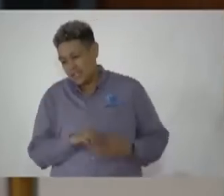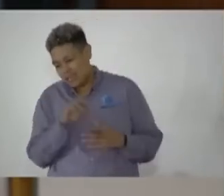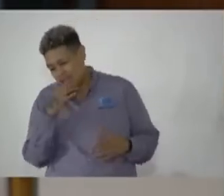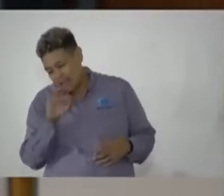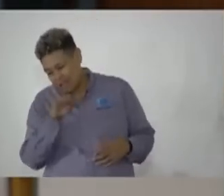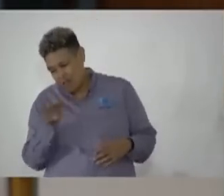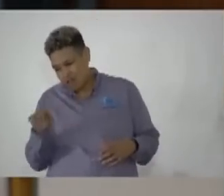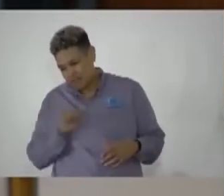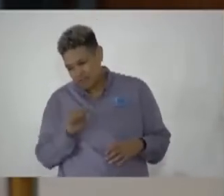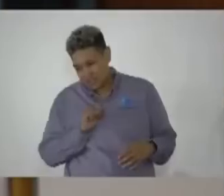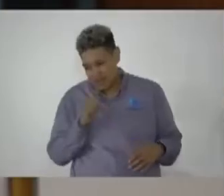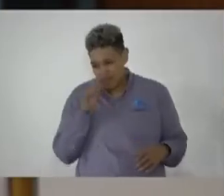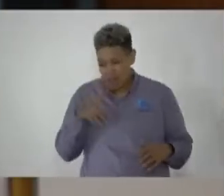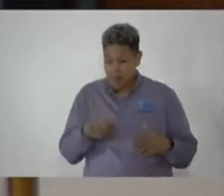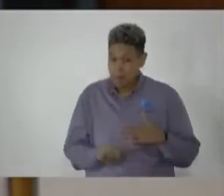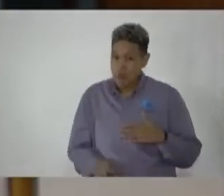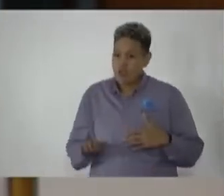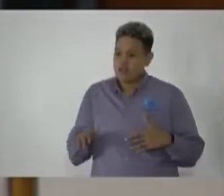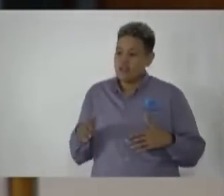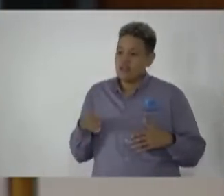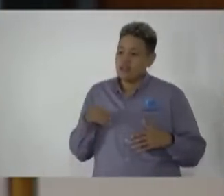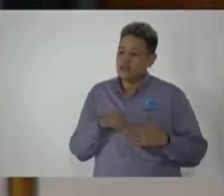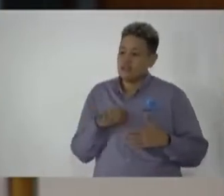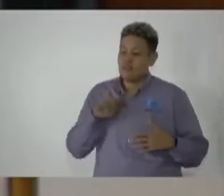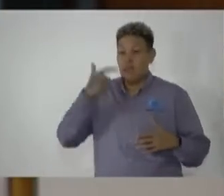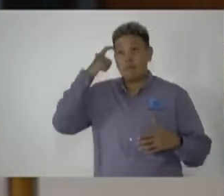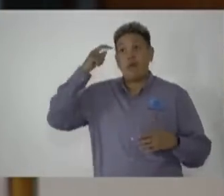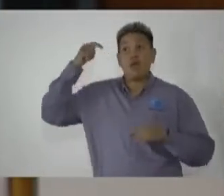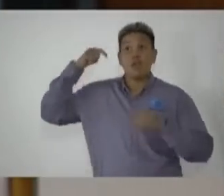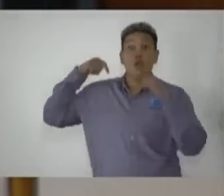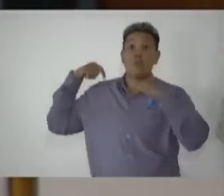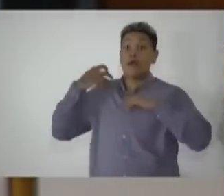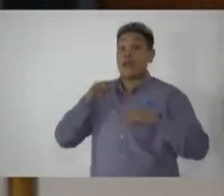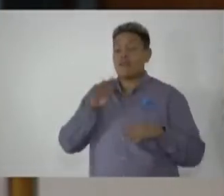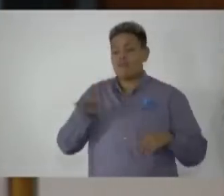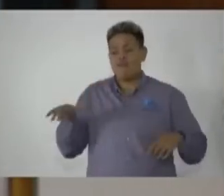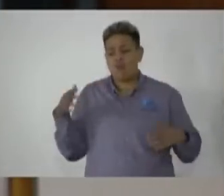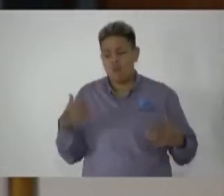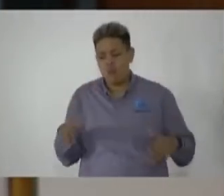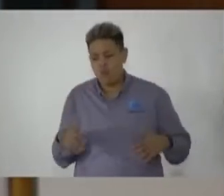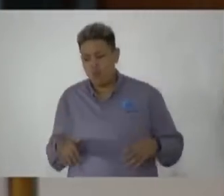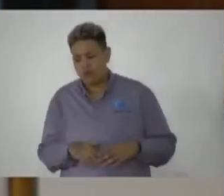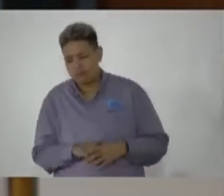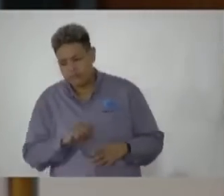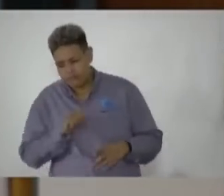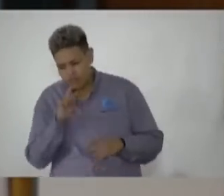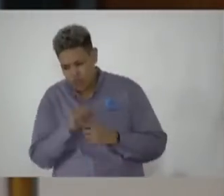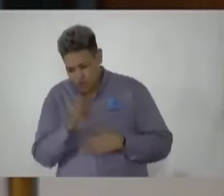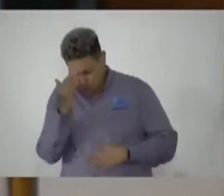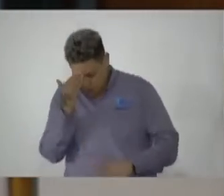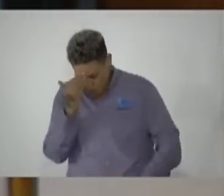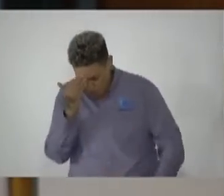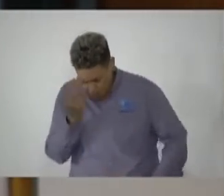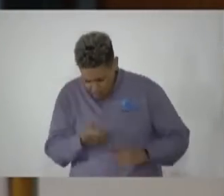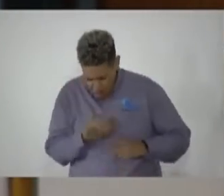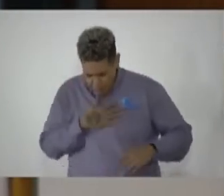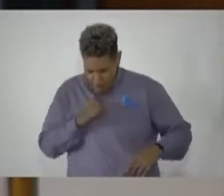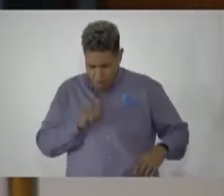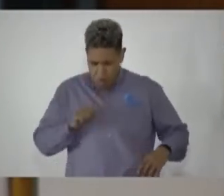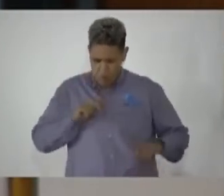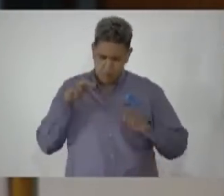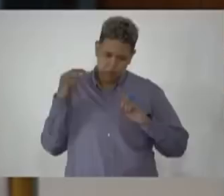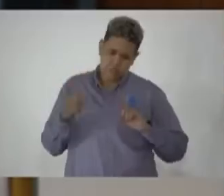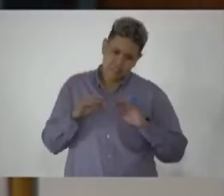myself had not gone back in my mind as far as that, and I certainly know from my own